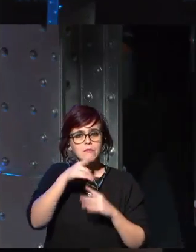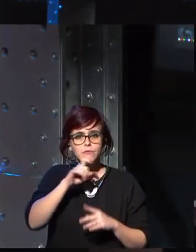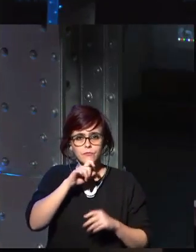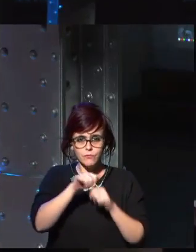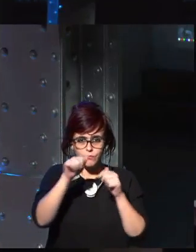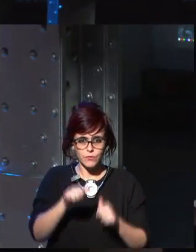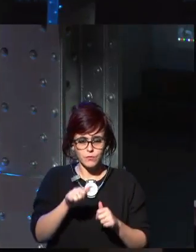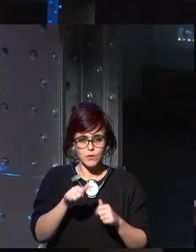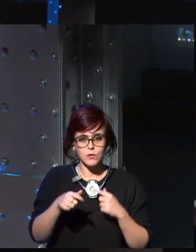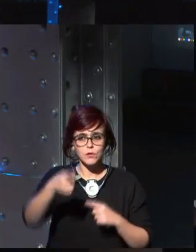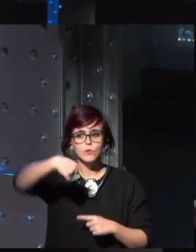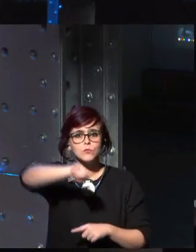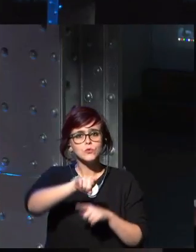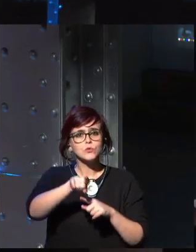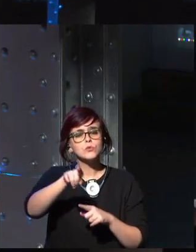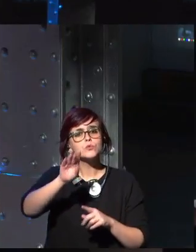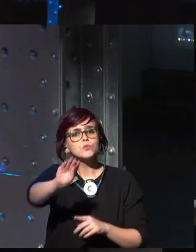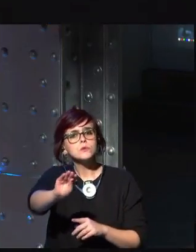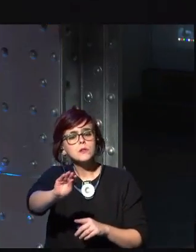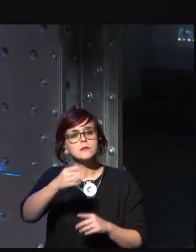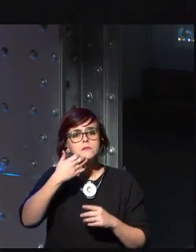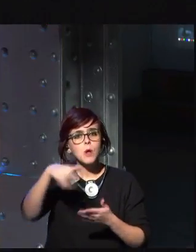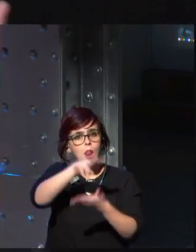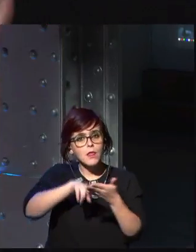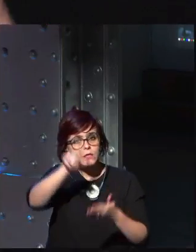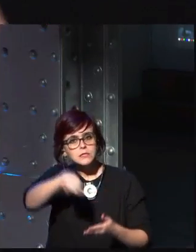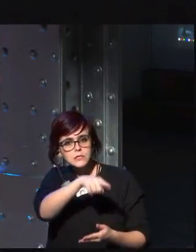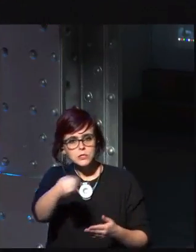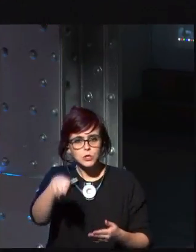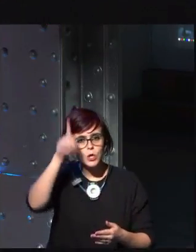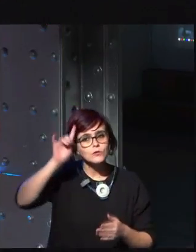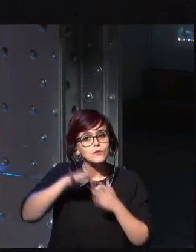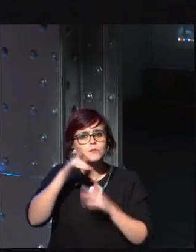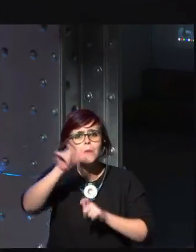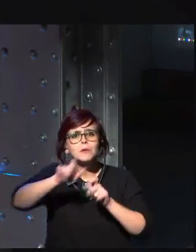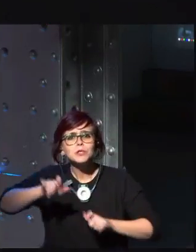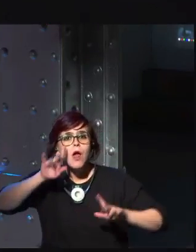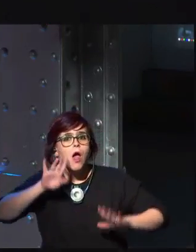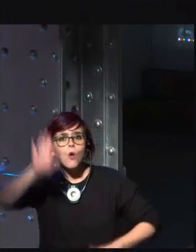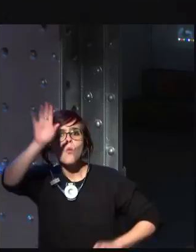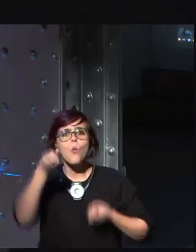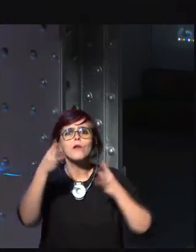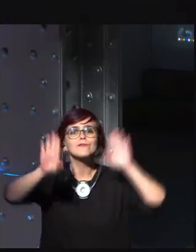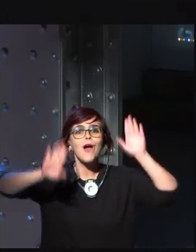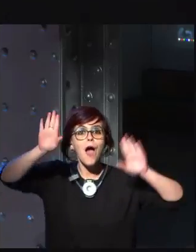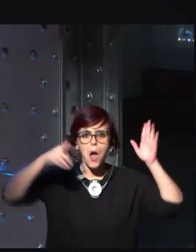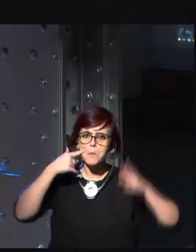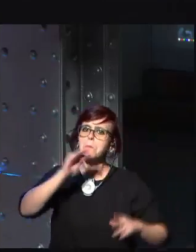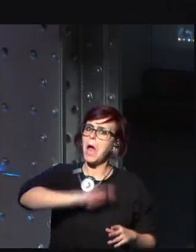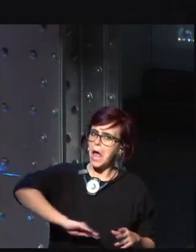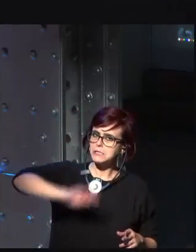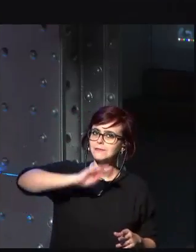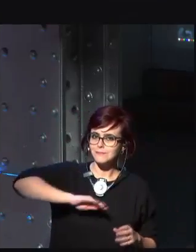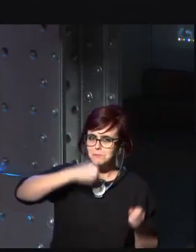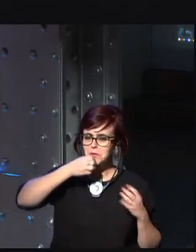book for some time, but I don't know if many of you will have read it yet. Have you? A few hands up? Yeah, some of you have? Yeah, well,